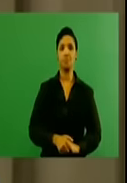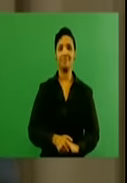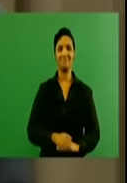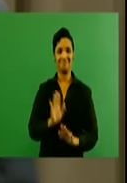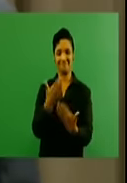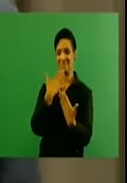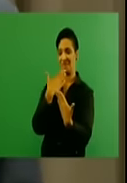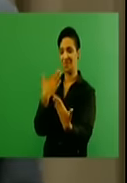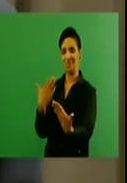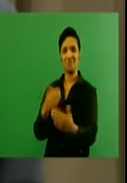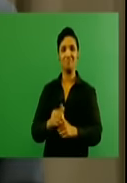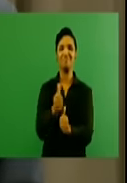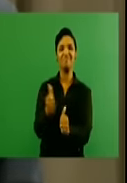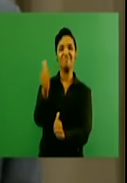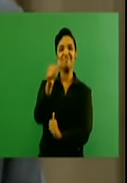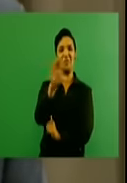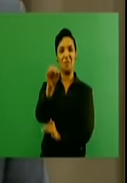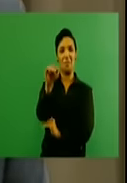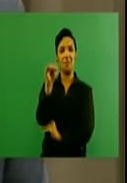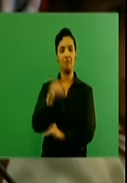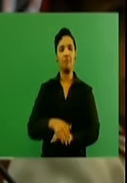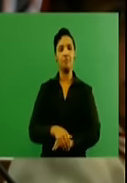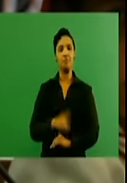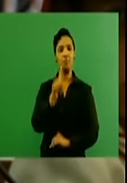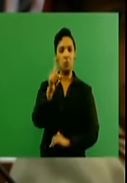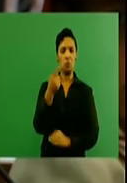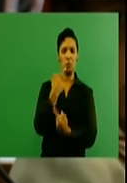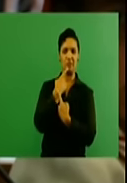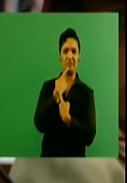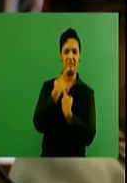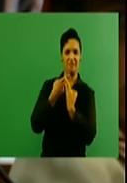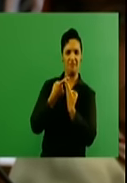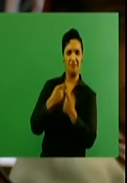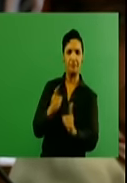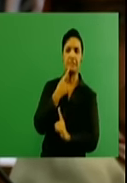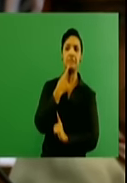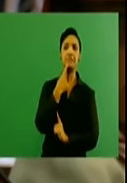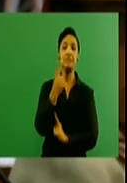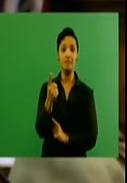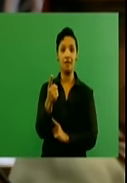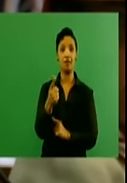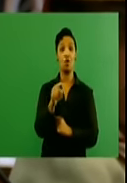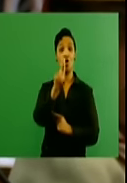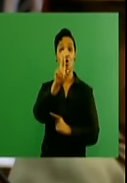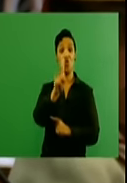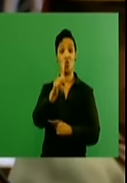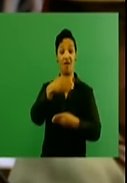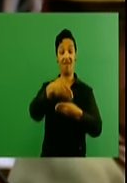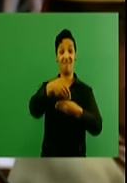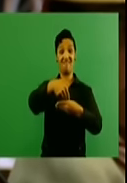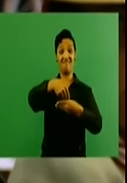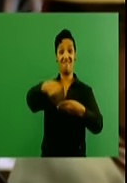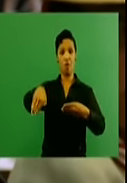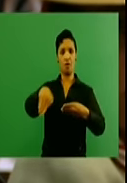Thank you, Governor. I don't think you mentioned whether the vote, what the split in the vote was, and was it